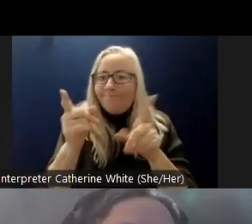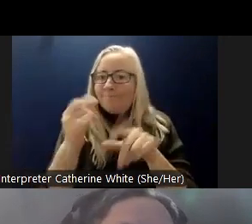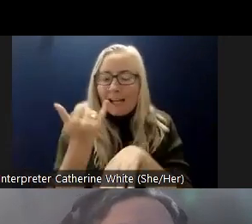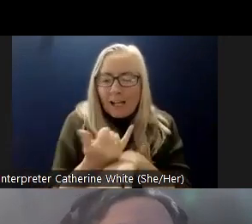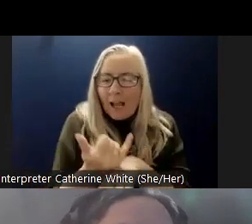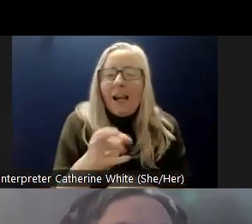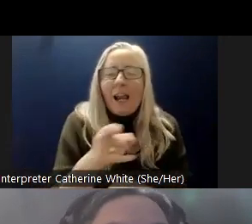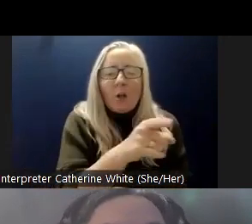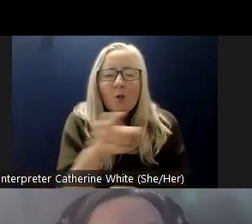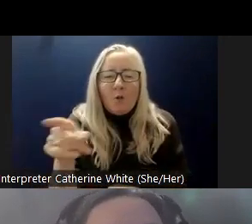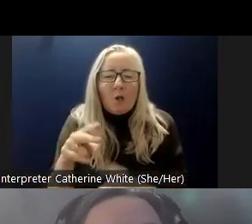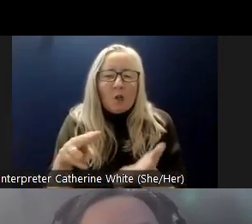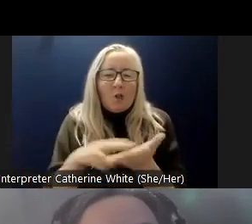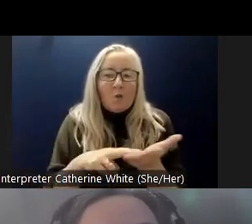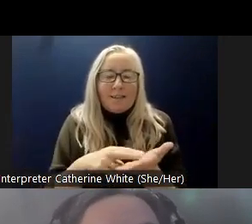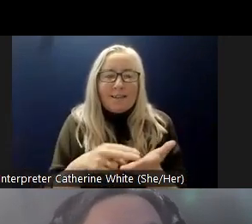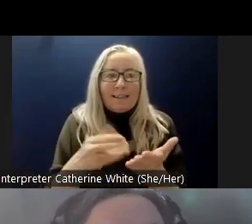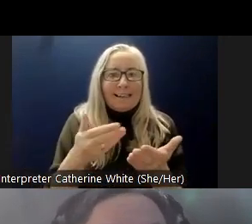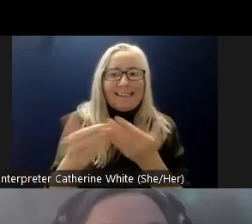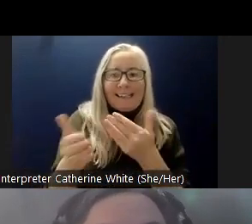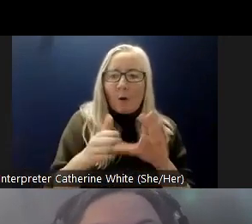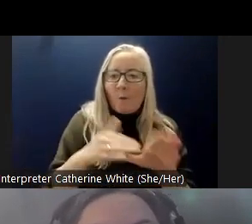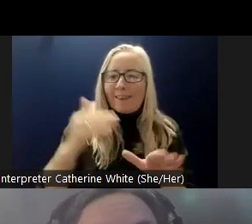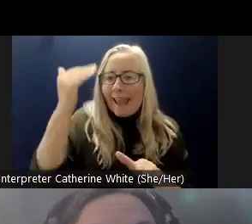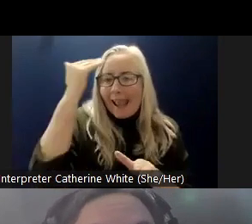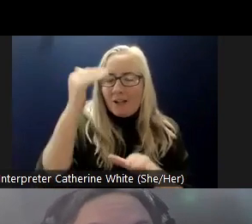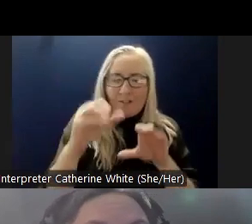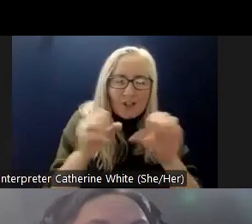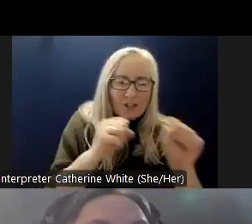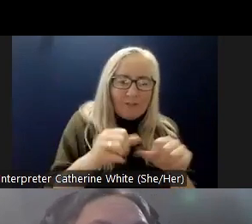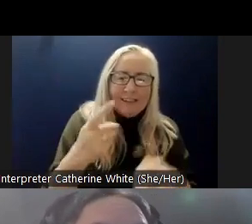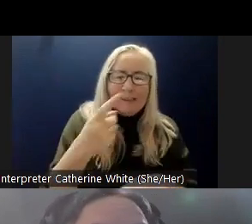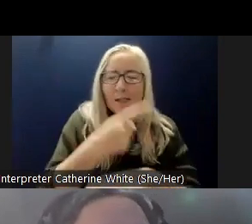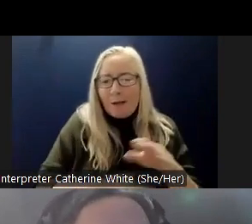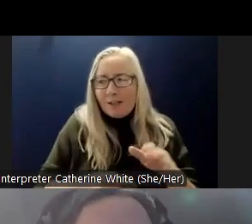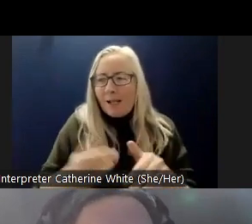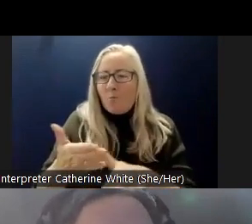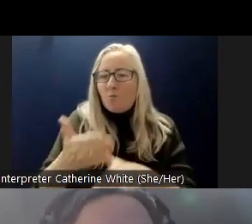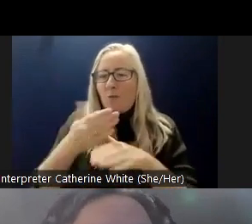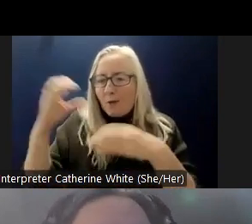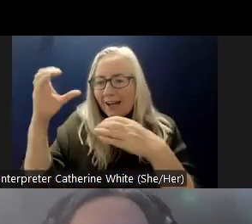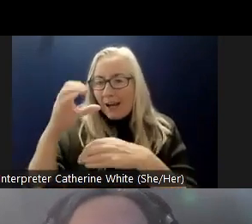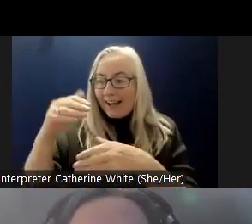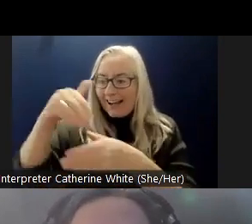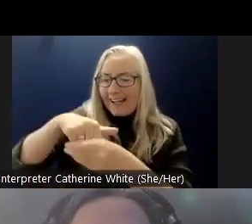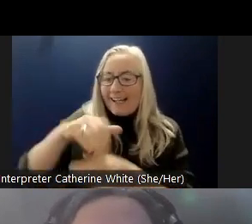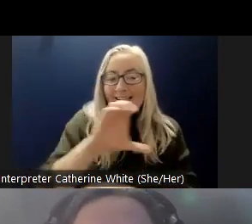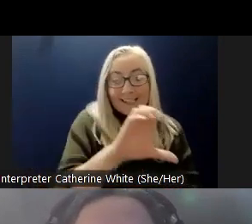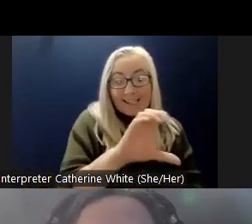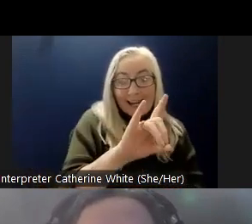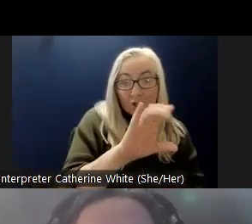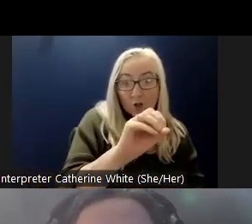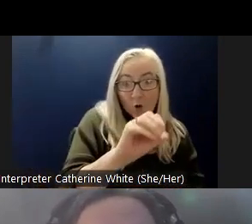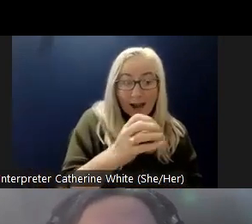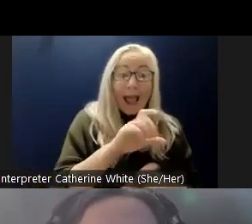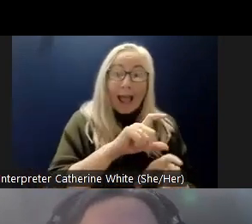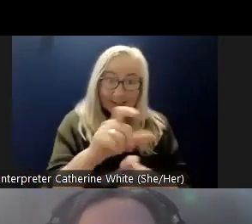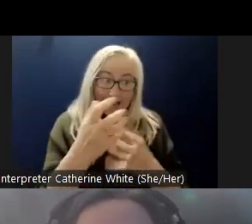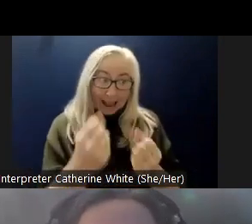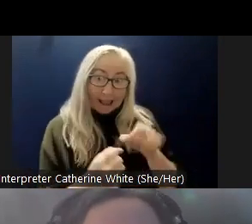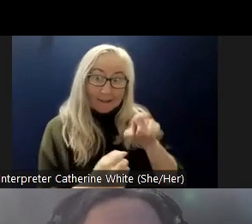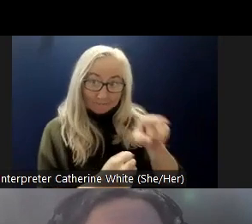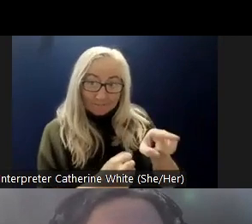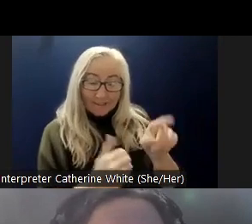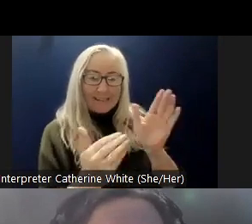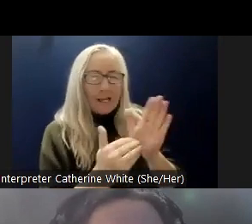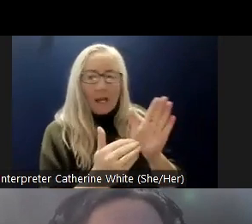to perhaps dealing with the heads of service and disability and primary care within the CHOs. They still exist, but at the moment